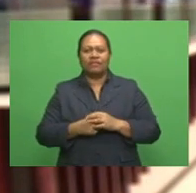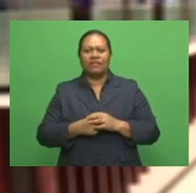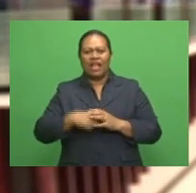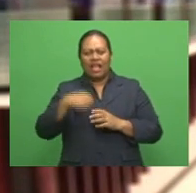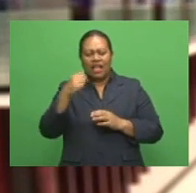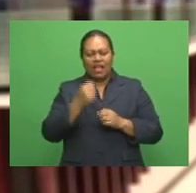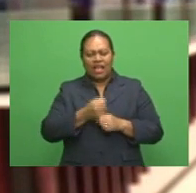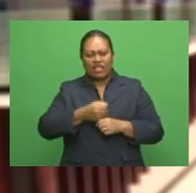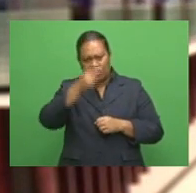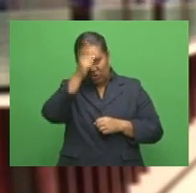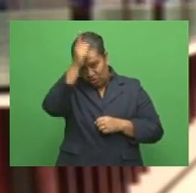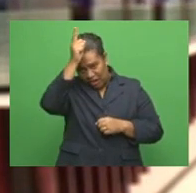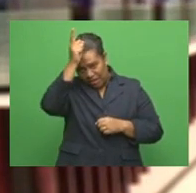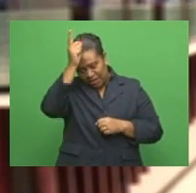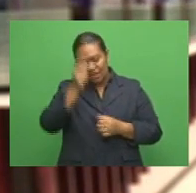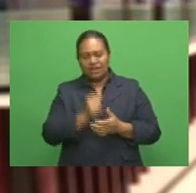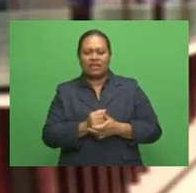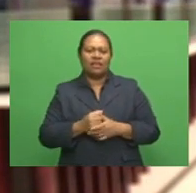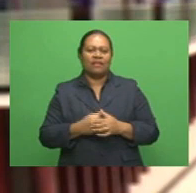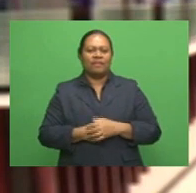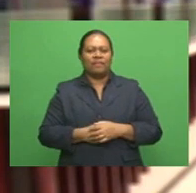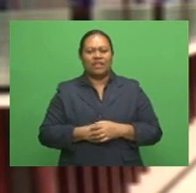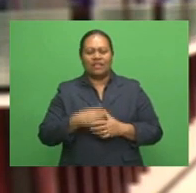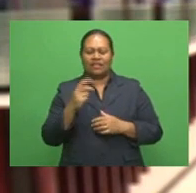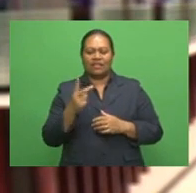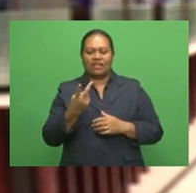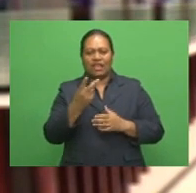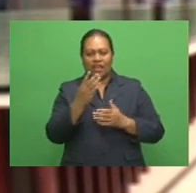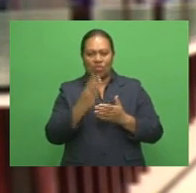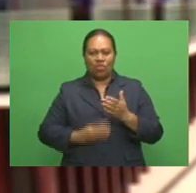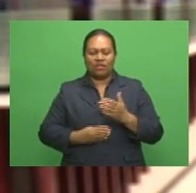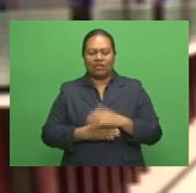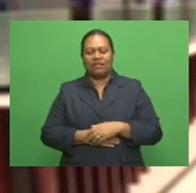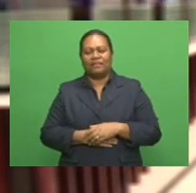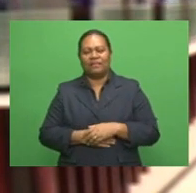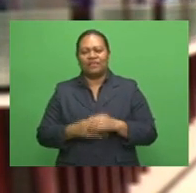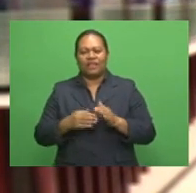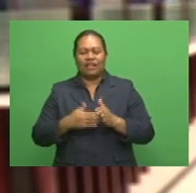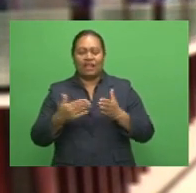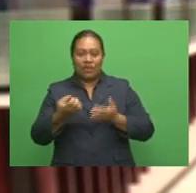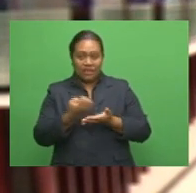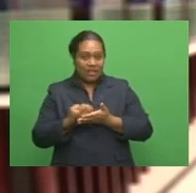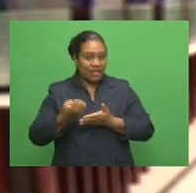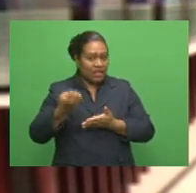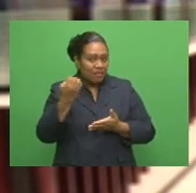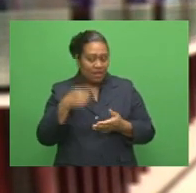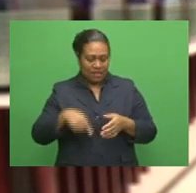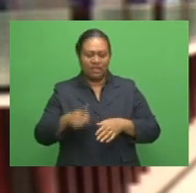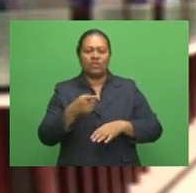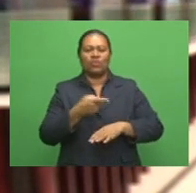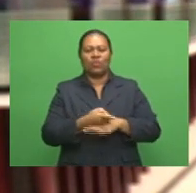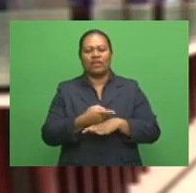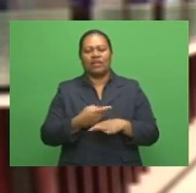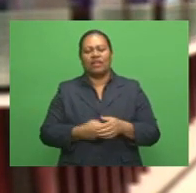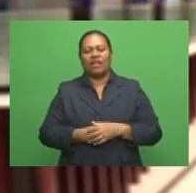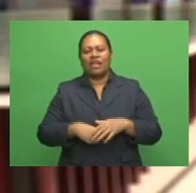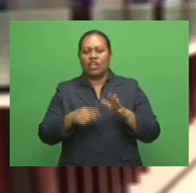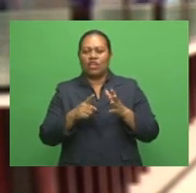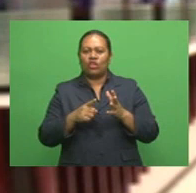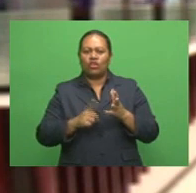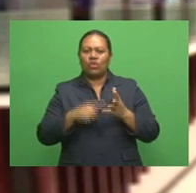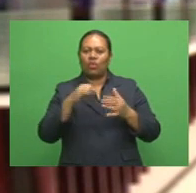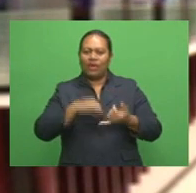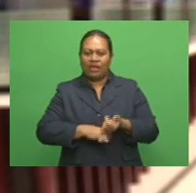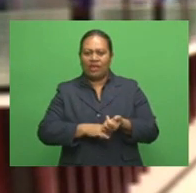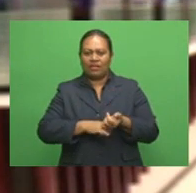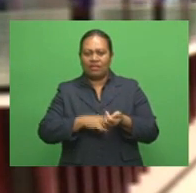and European Union's GDP for second quarter. But the biggest theme in the economic calendar this week is the US interest